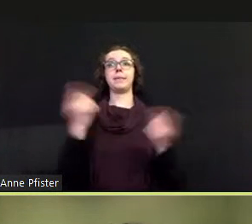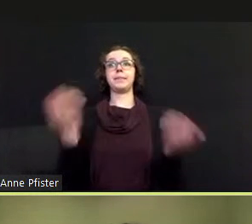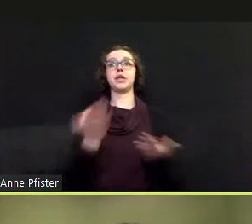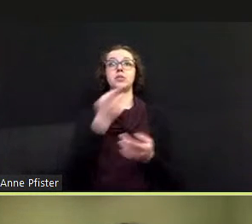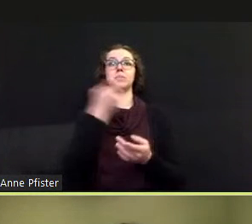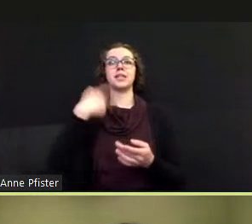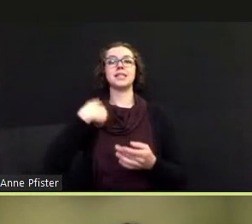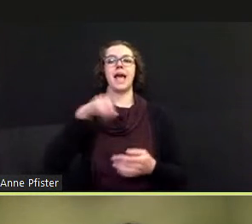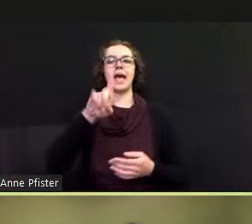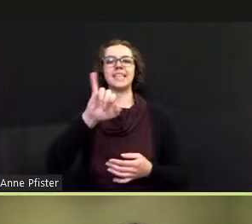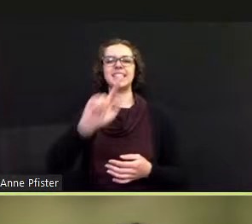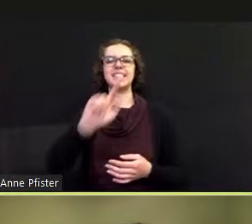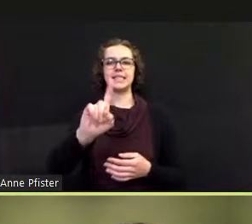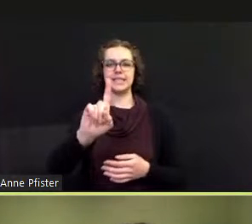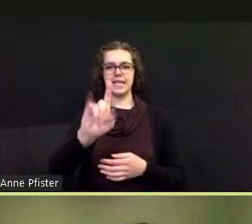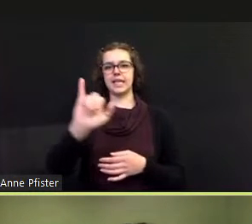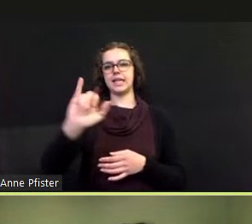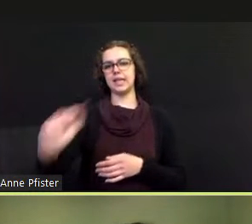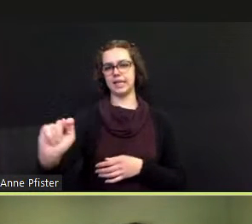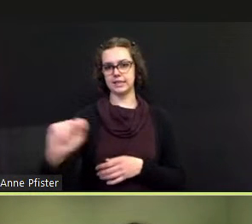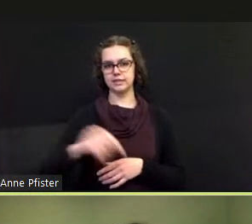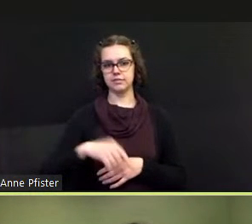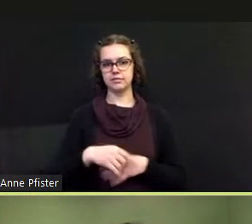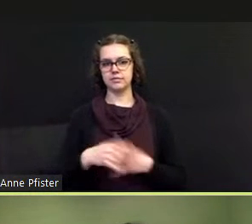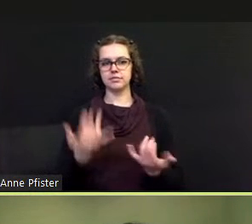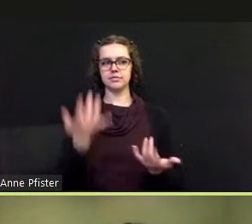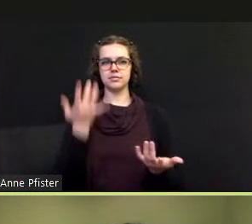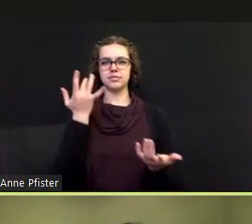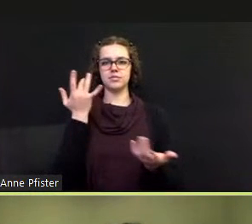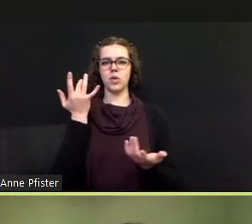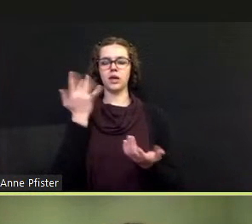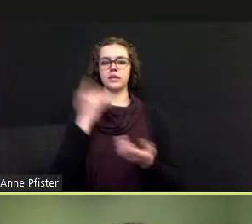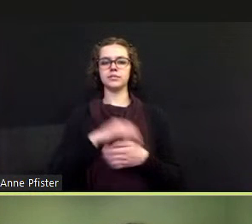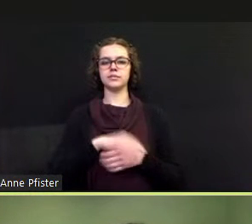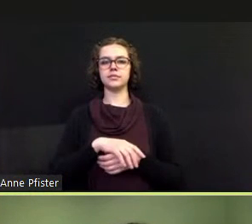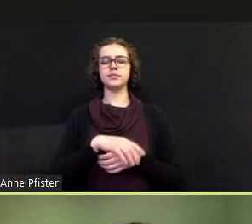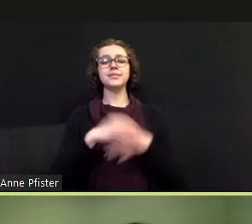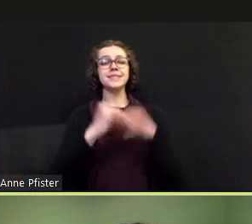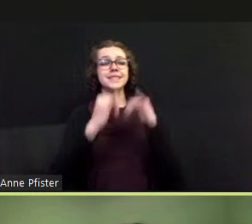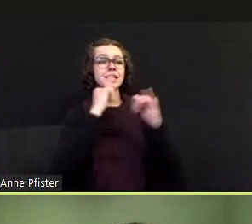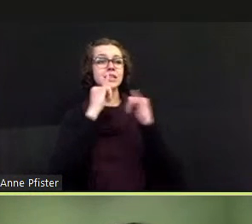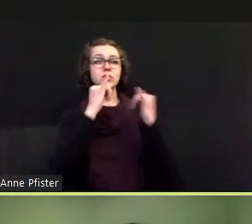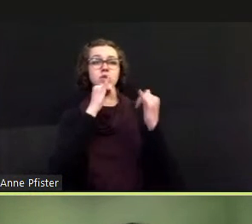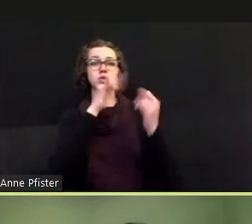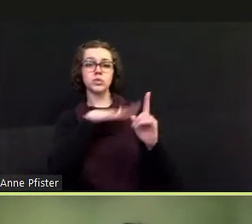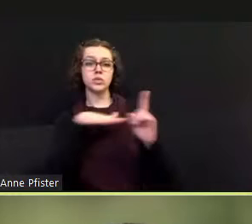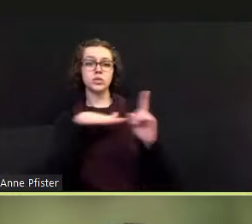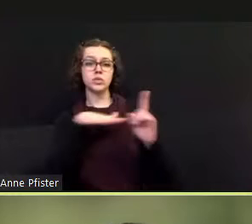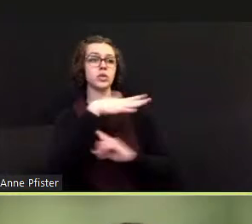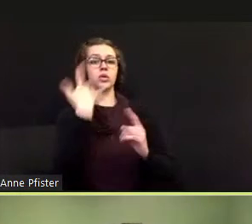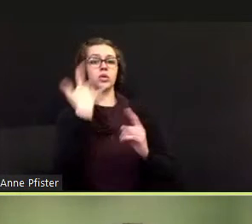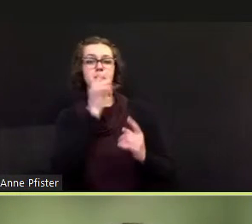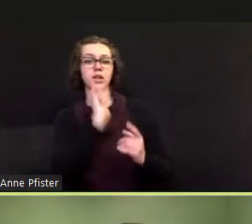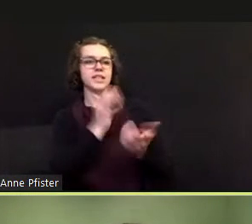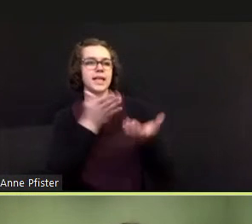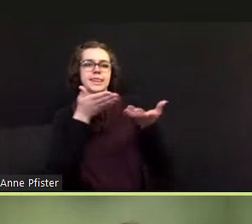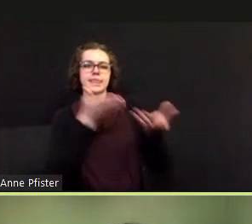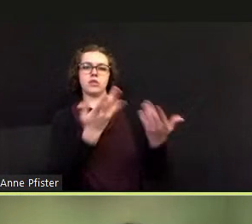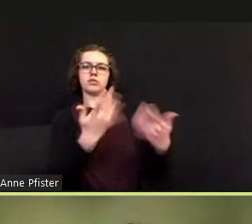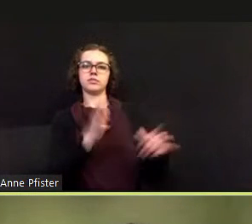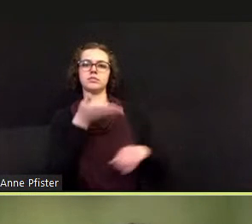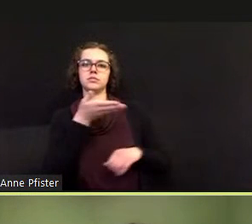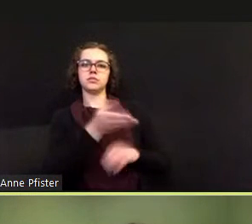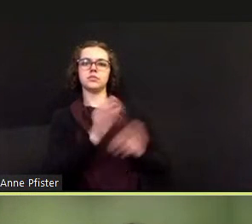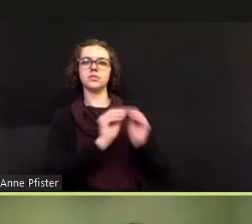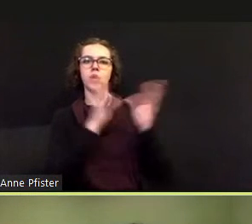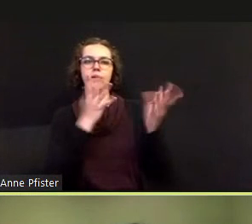Now, why, right? So the context of the interview is there. The event context is present in the